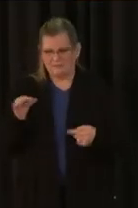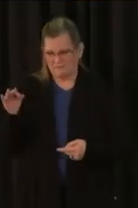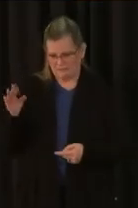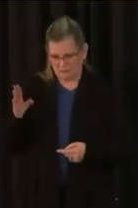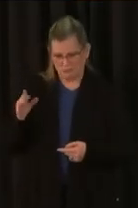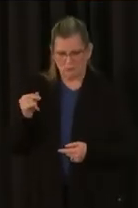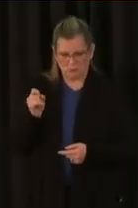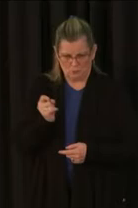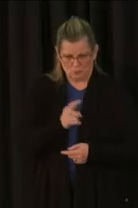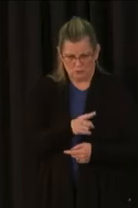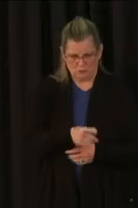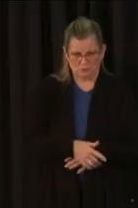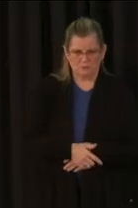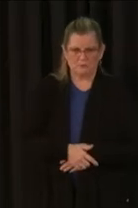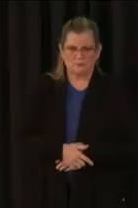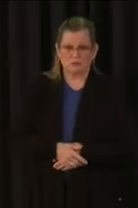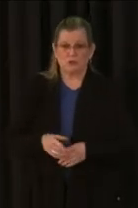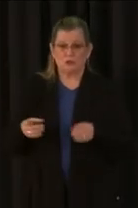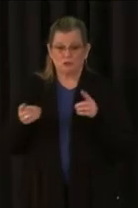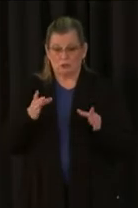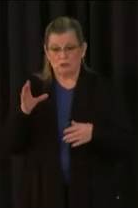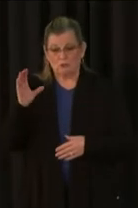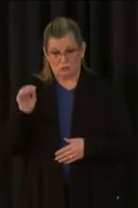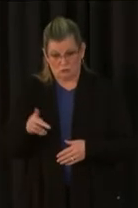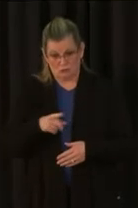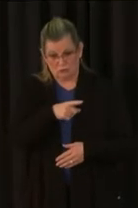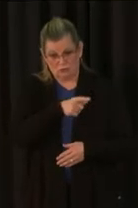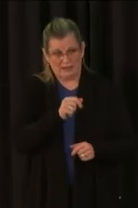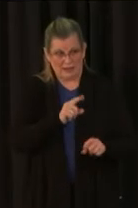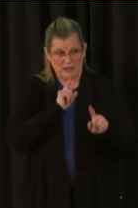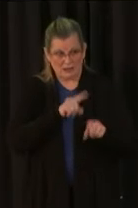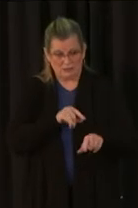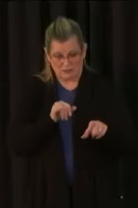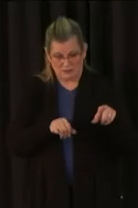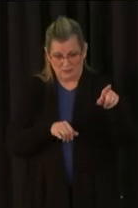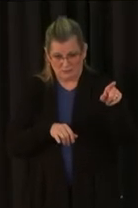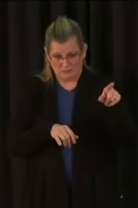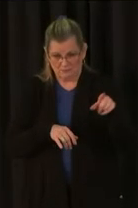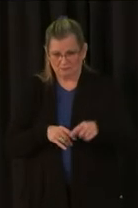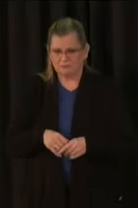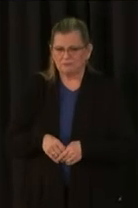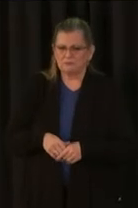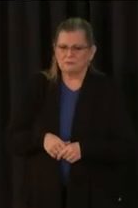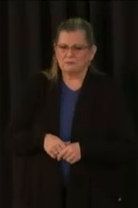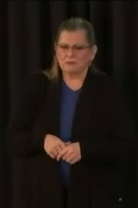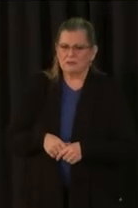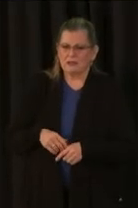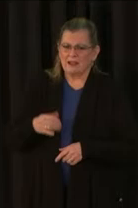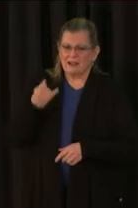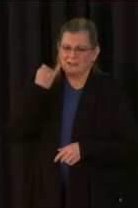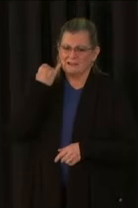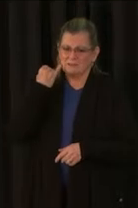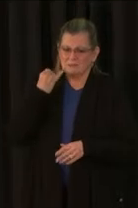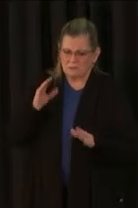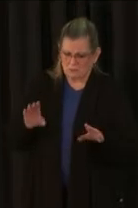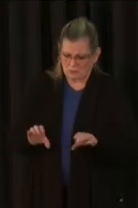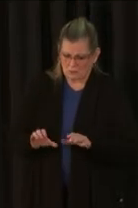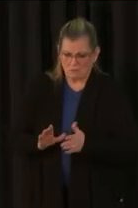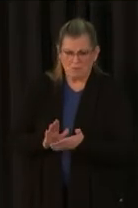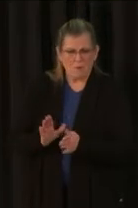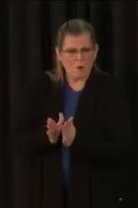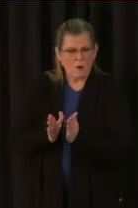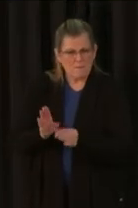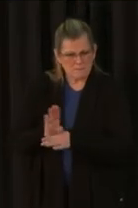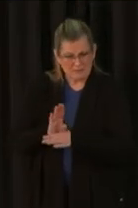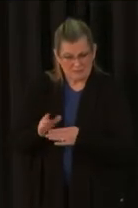Sabangle, I probably need your help with this as well. I noticed small business owners who received PUA are not eligible to receive the Entertainment Bridge Fund. Have